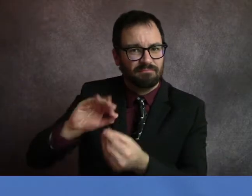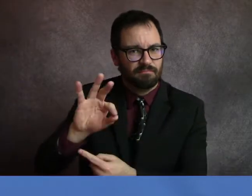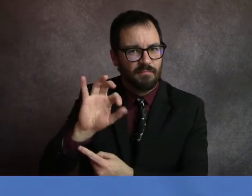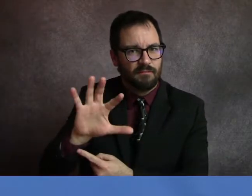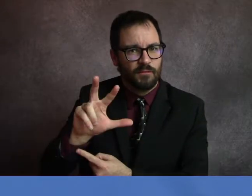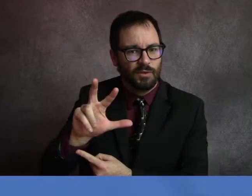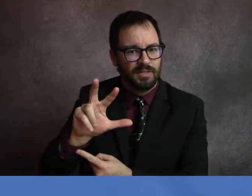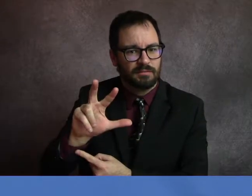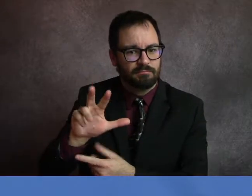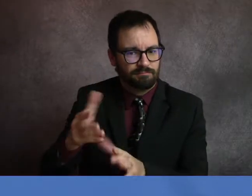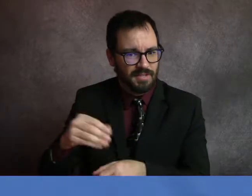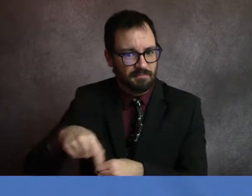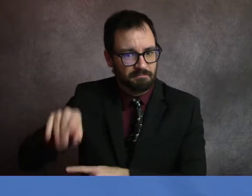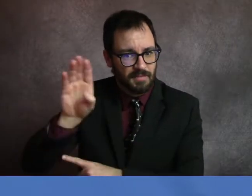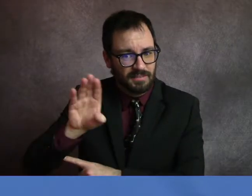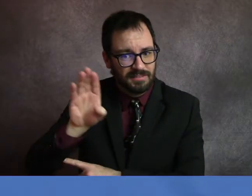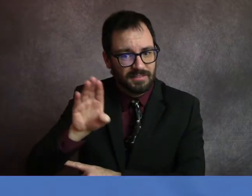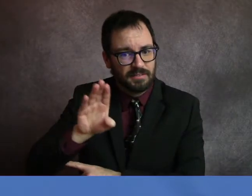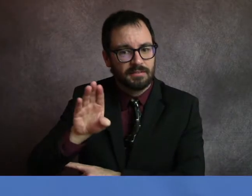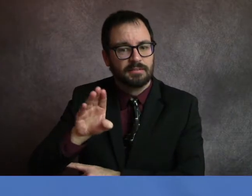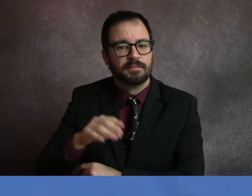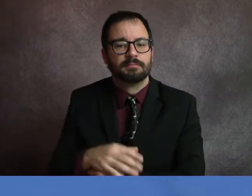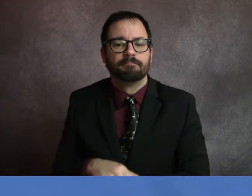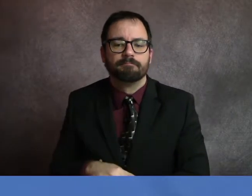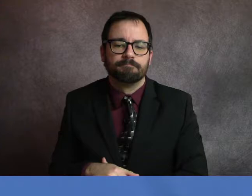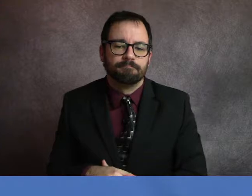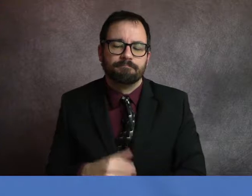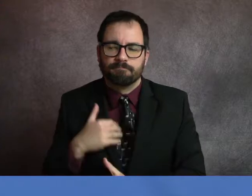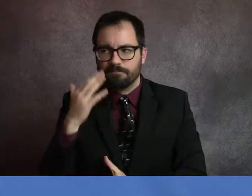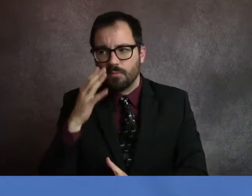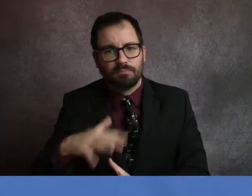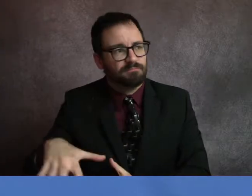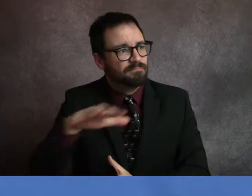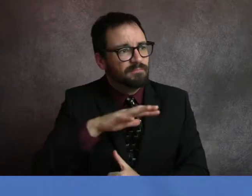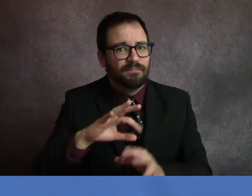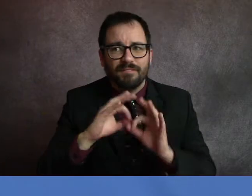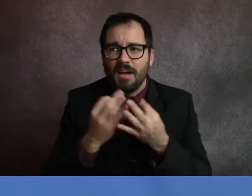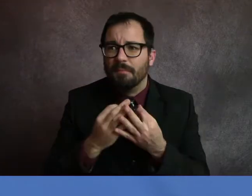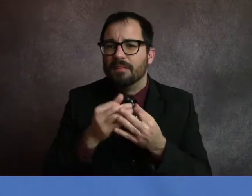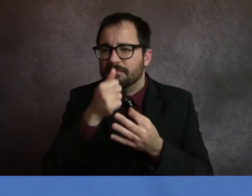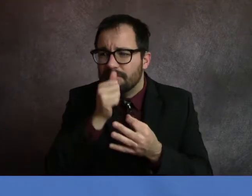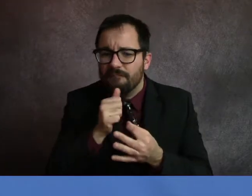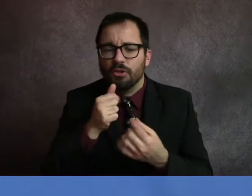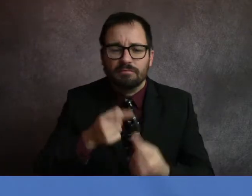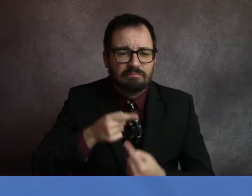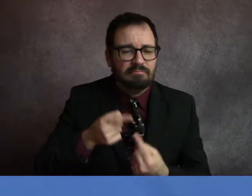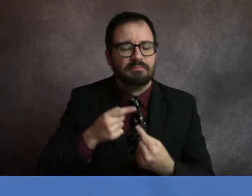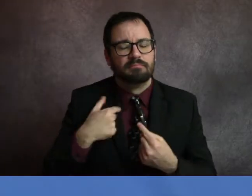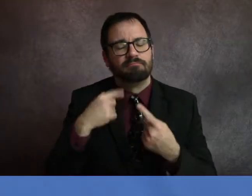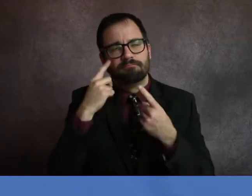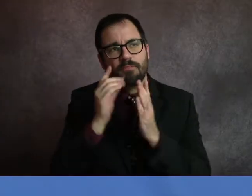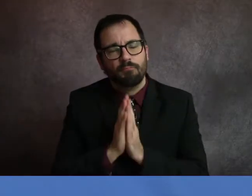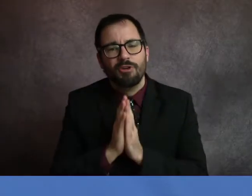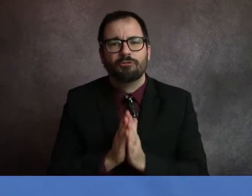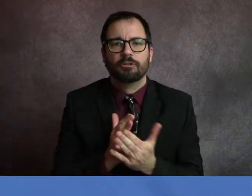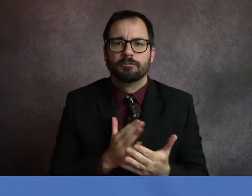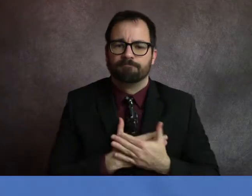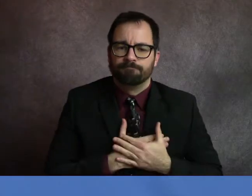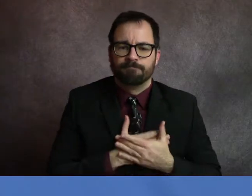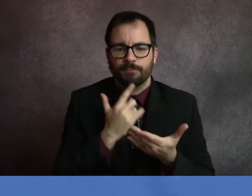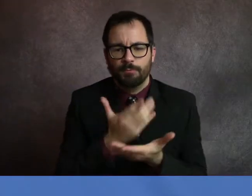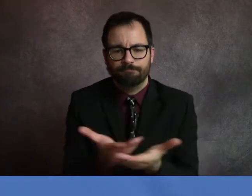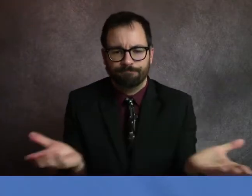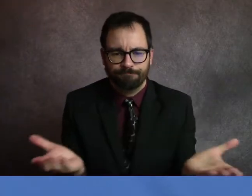and suffering from COVID-19, want you to know you're in our thoughts and prayers. And our hearts and prayers go out to the families who lost loved ones during this